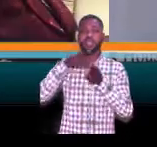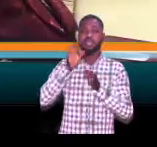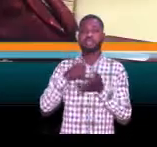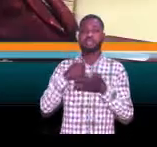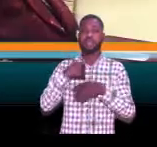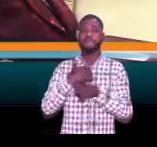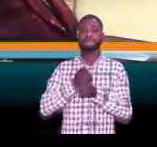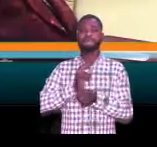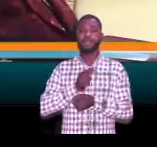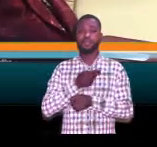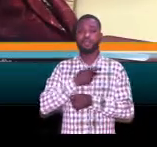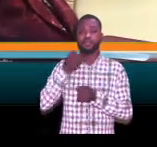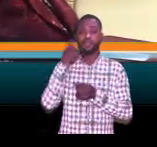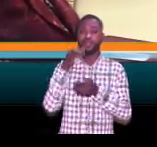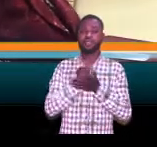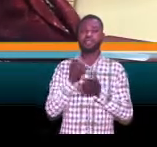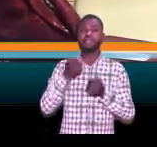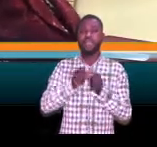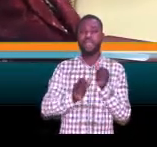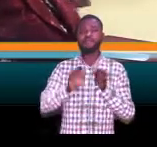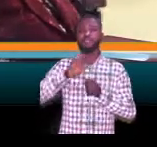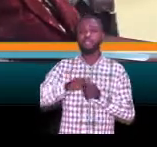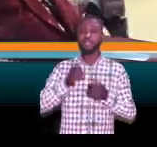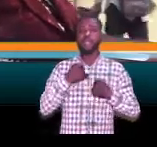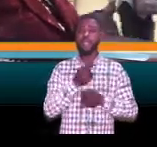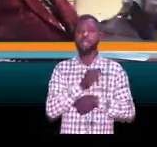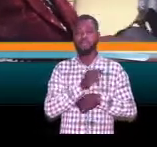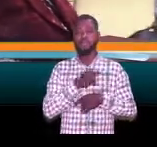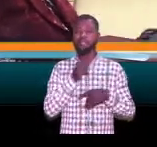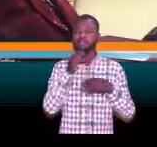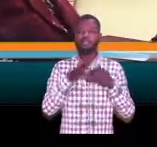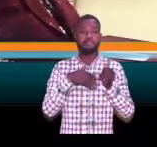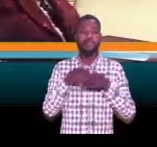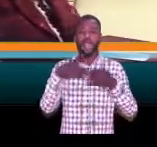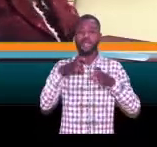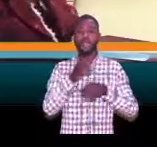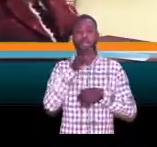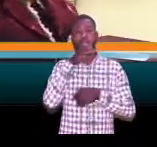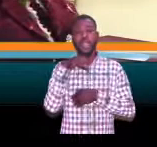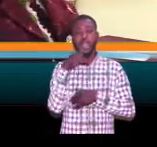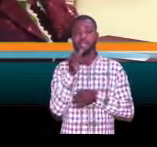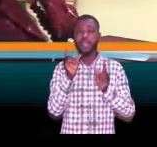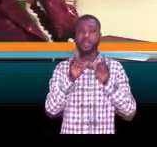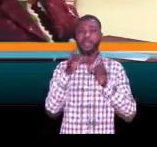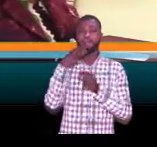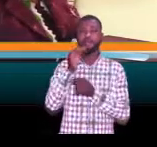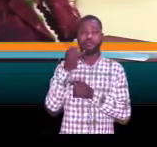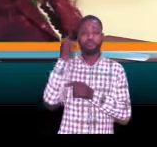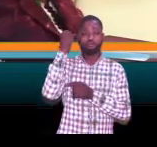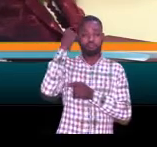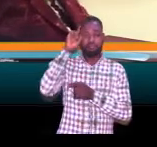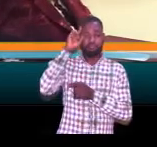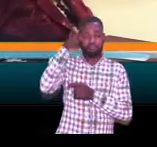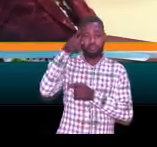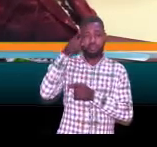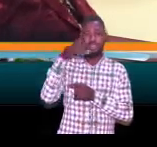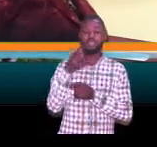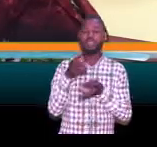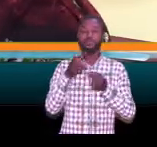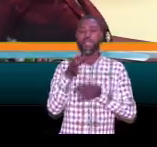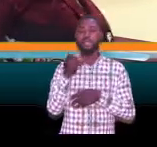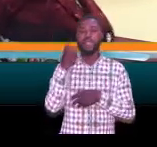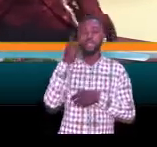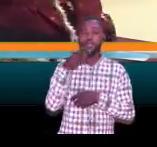The media also understand that every child has potential, irrespective of their class, age, their level of IQ, the